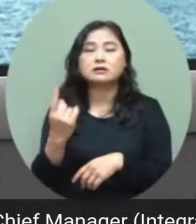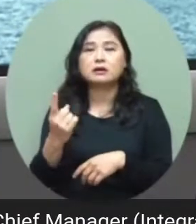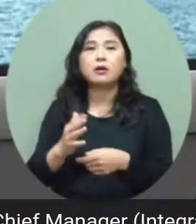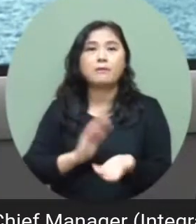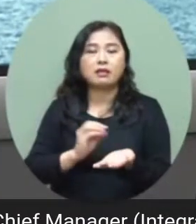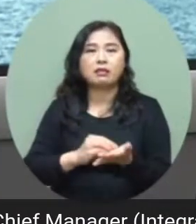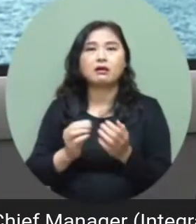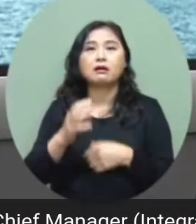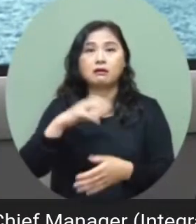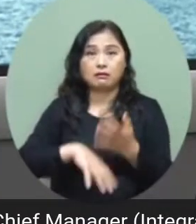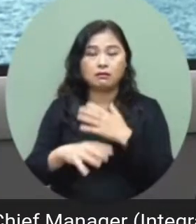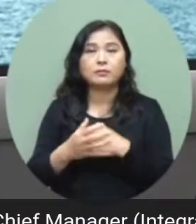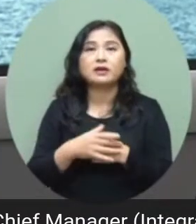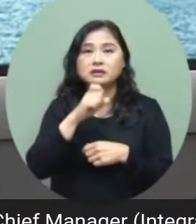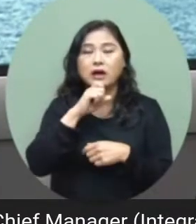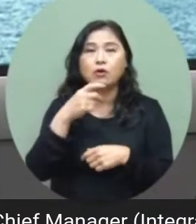were